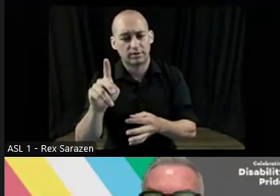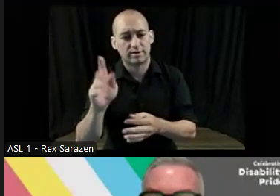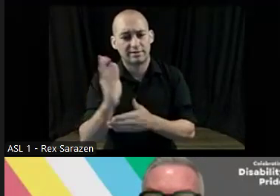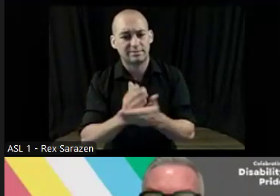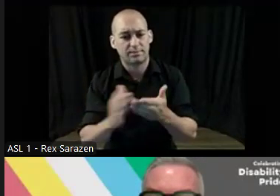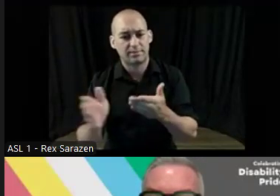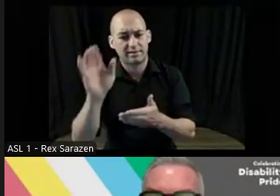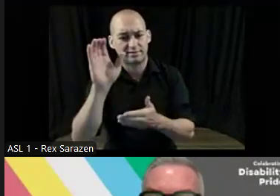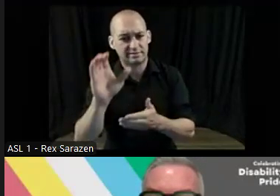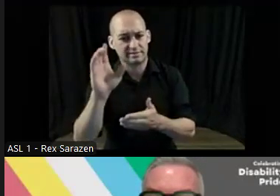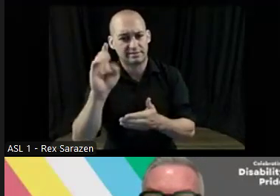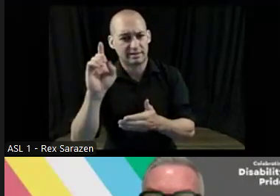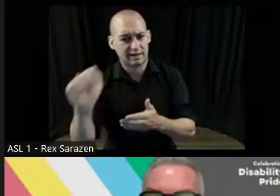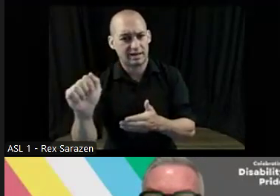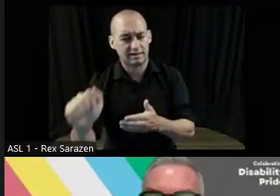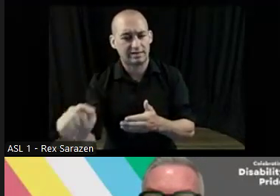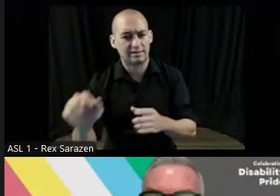CDA